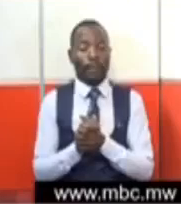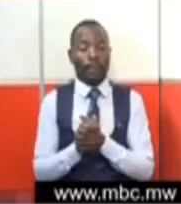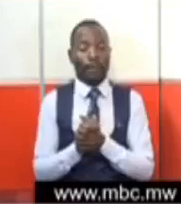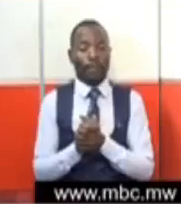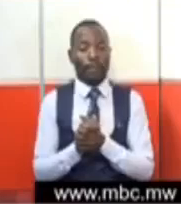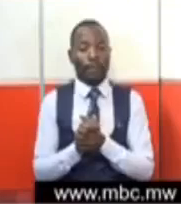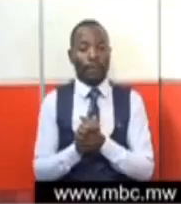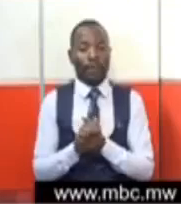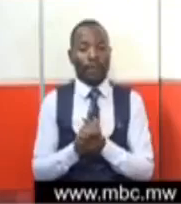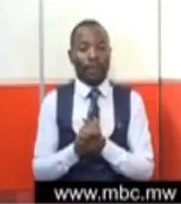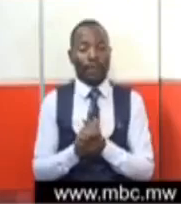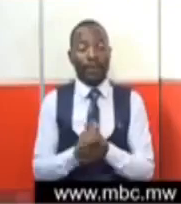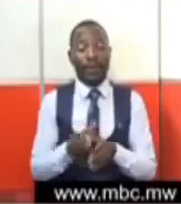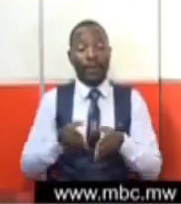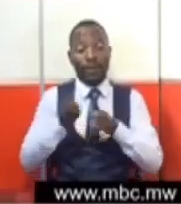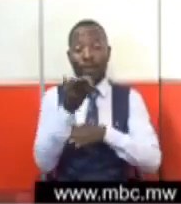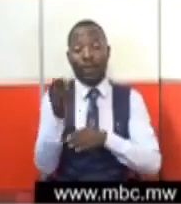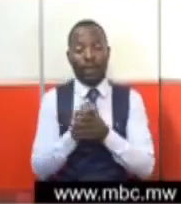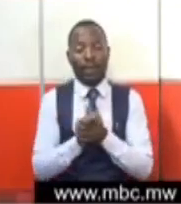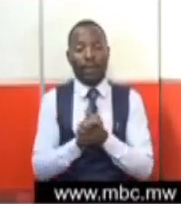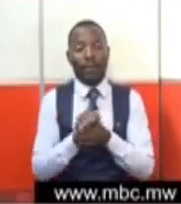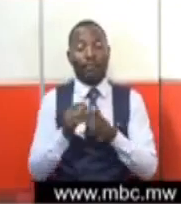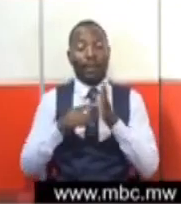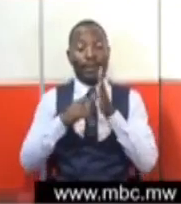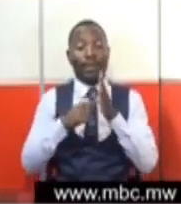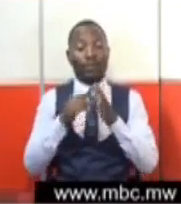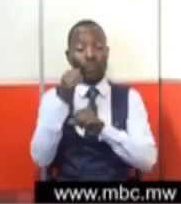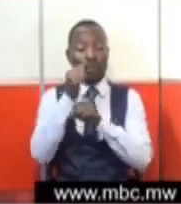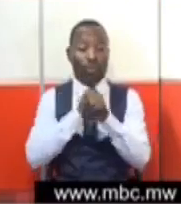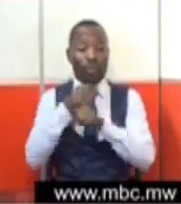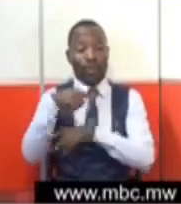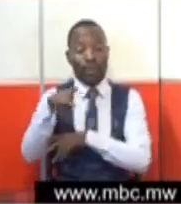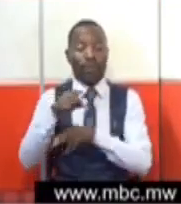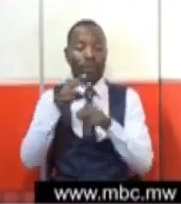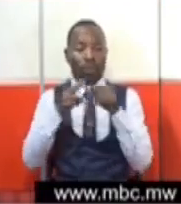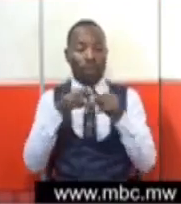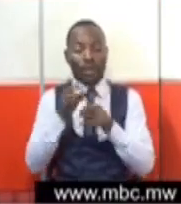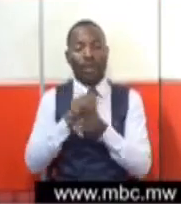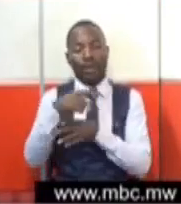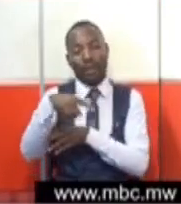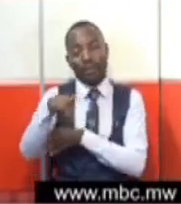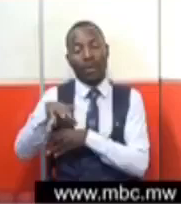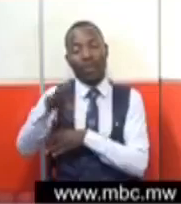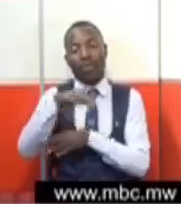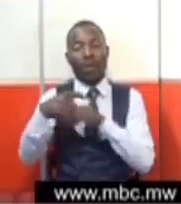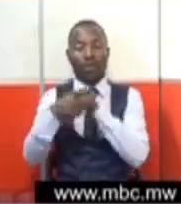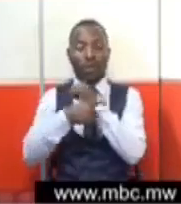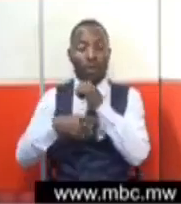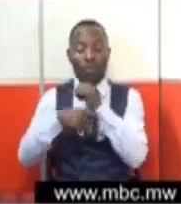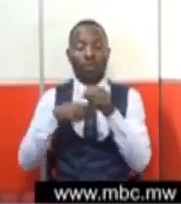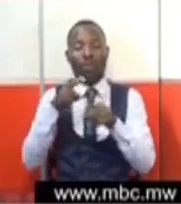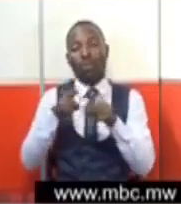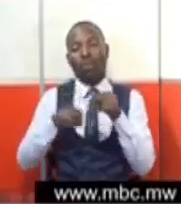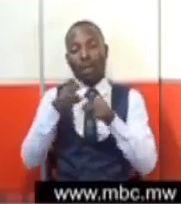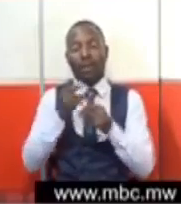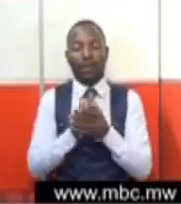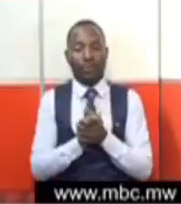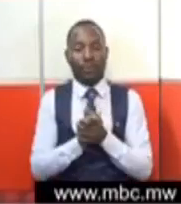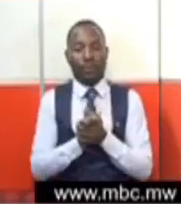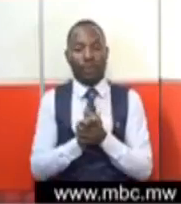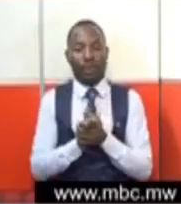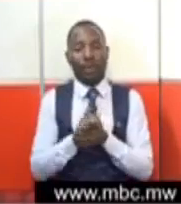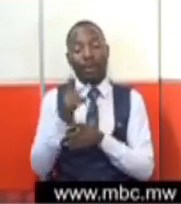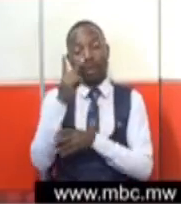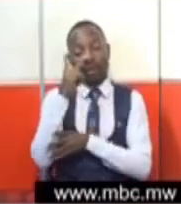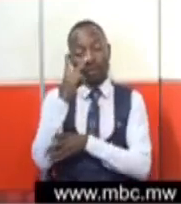And some of the roads, for example, in April, we were in Balaka. We went to rural areas in Balaka. I have